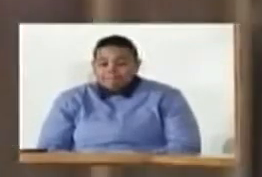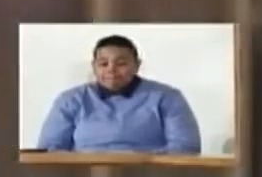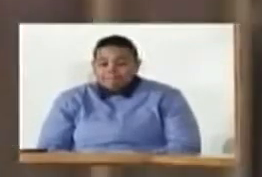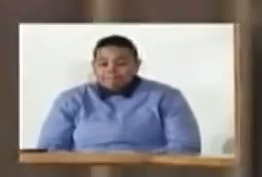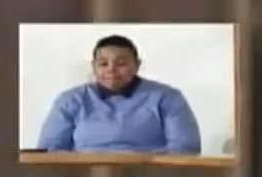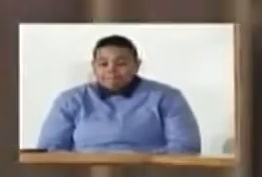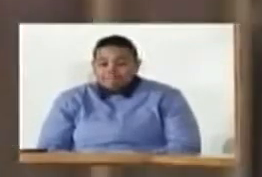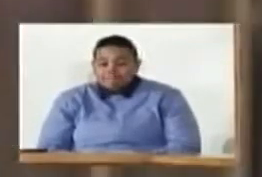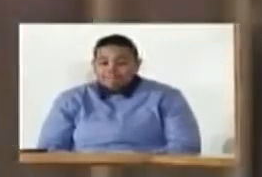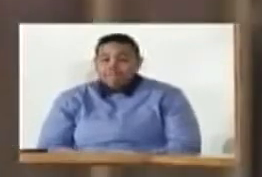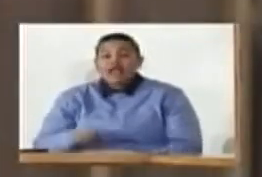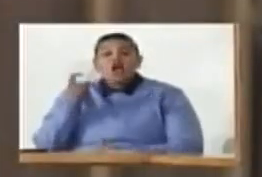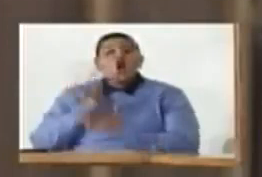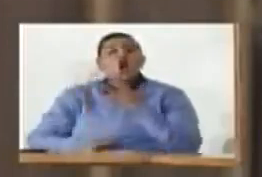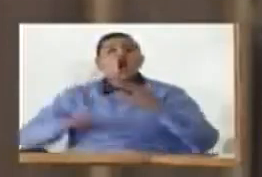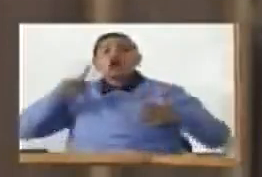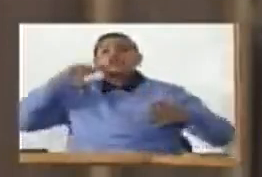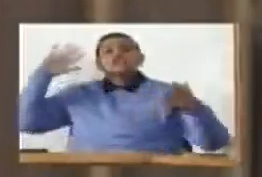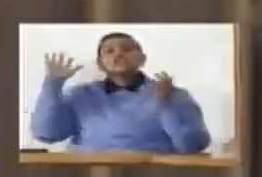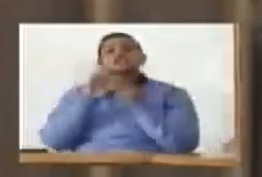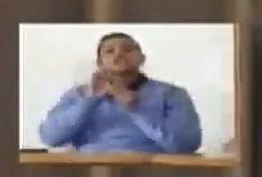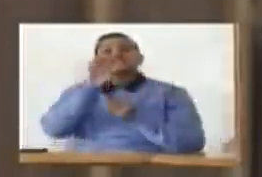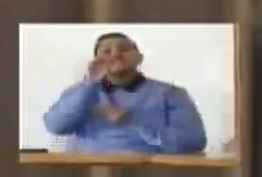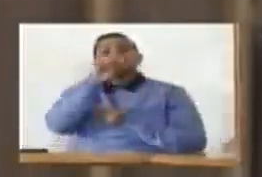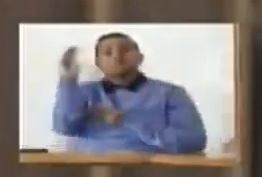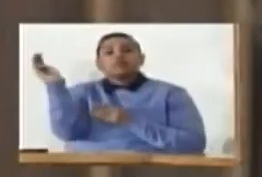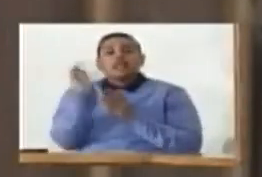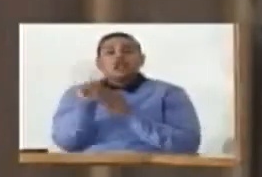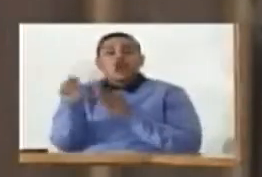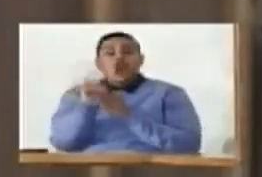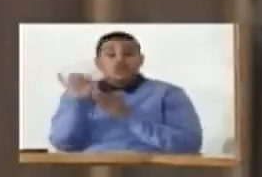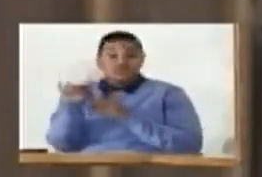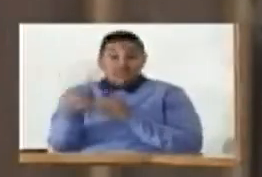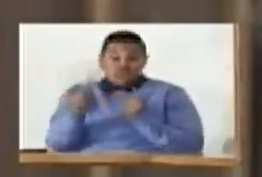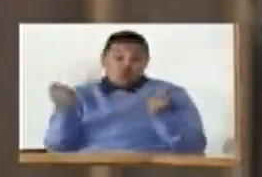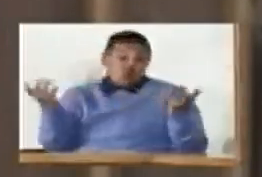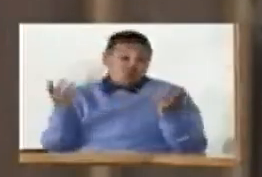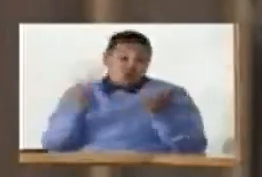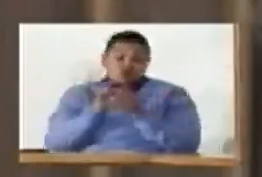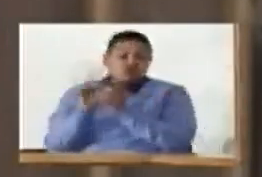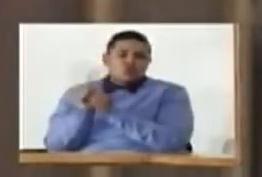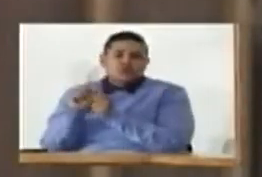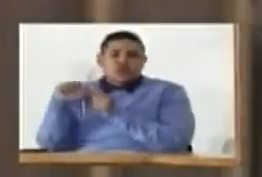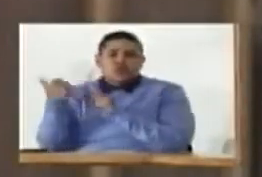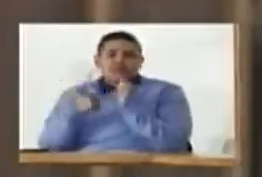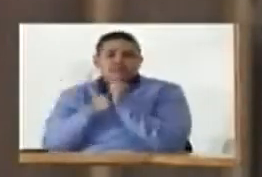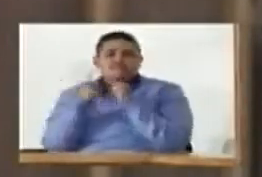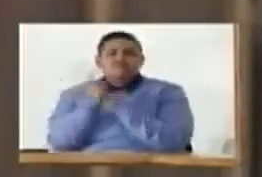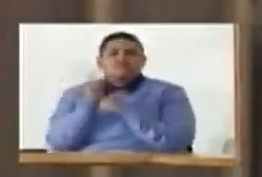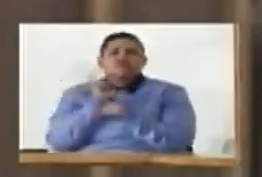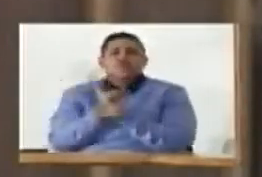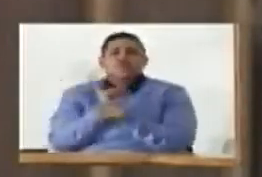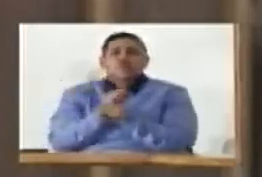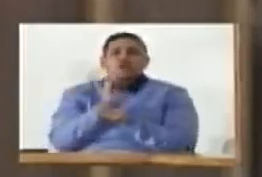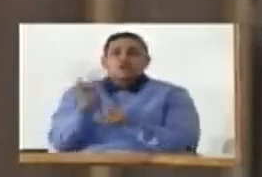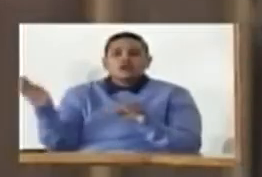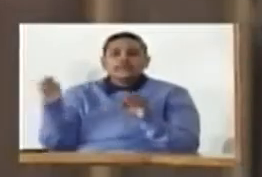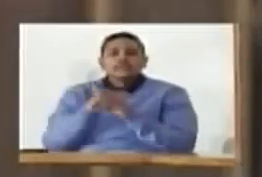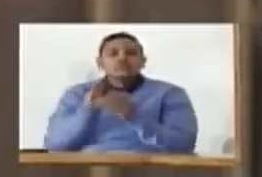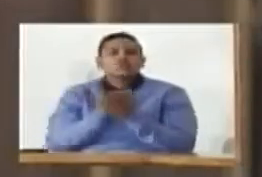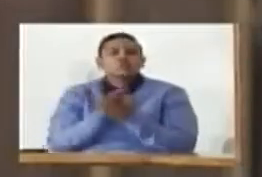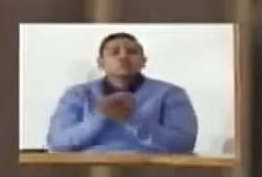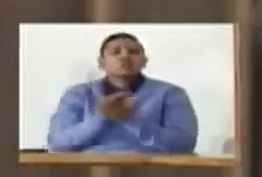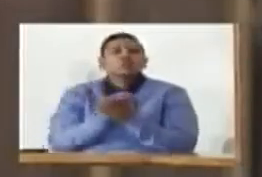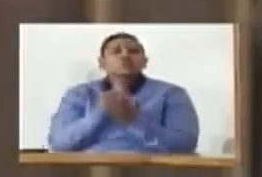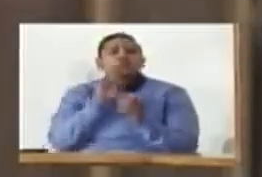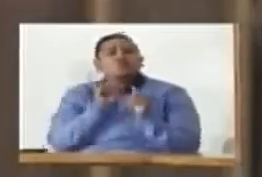At a cost of $50 million. This is being done along with other infrastructure work in schools